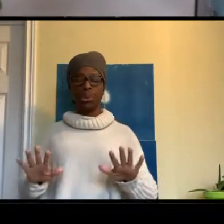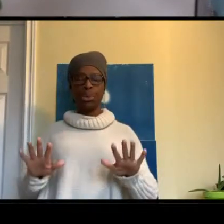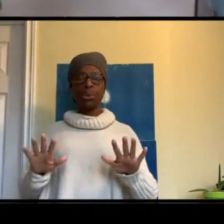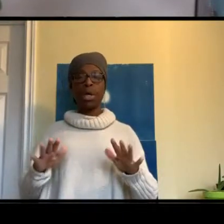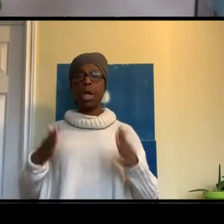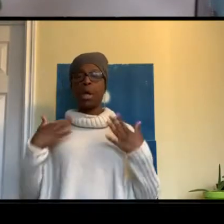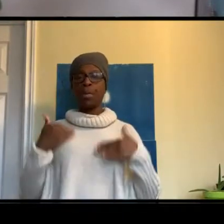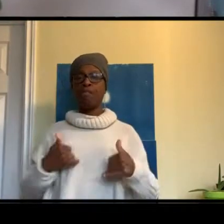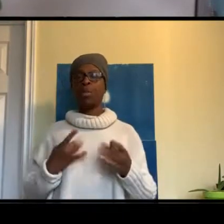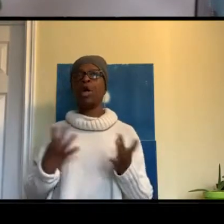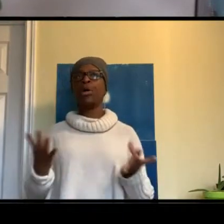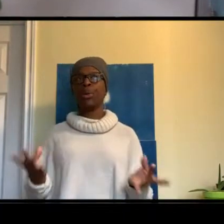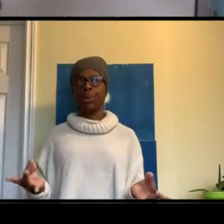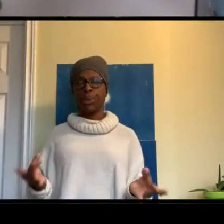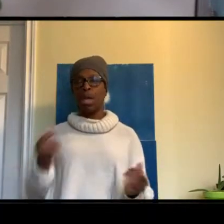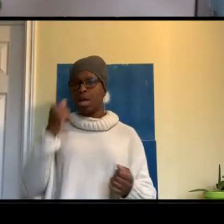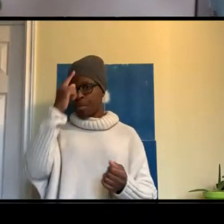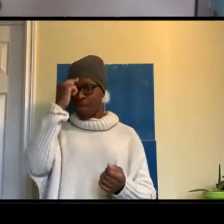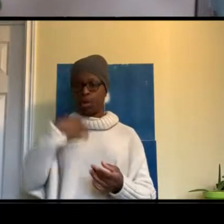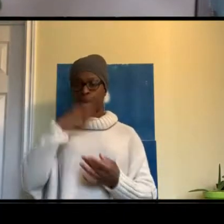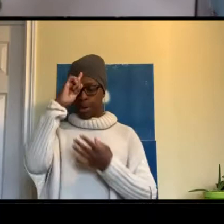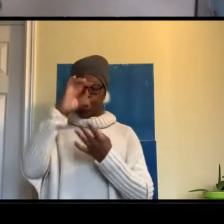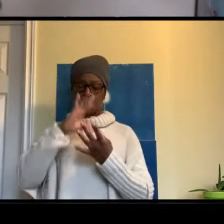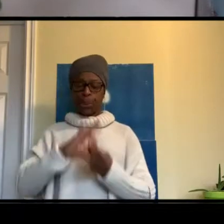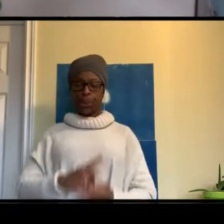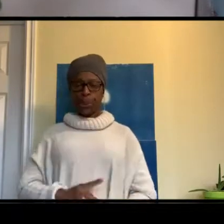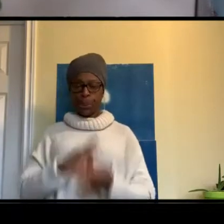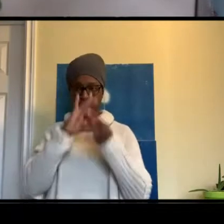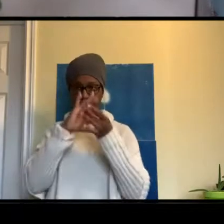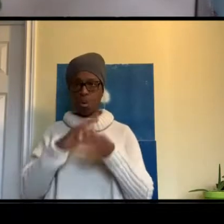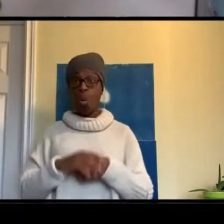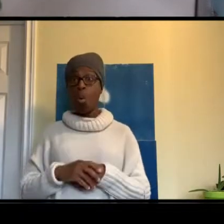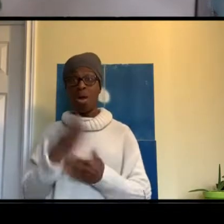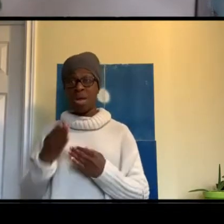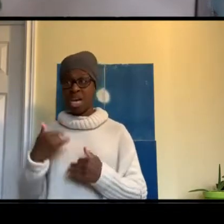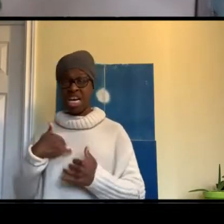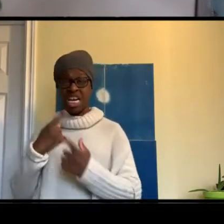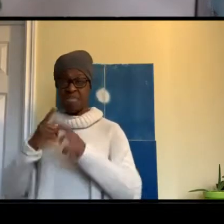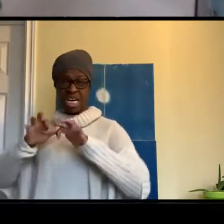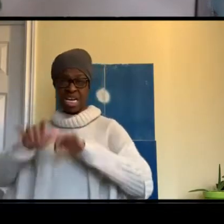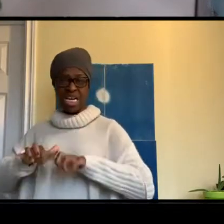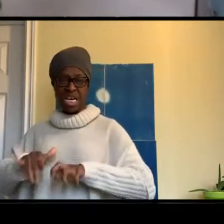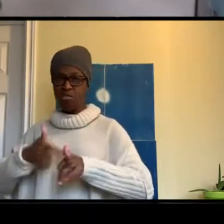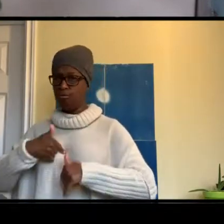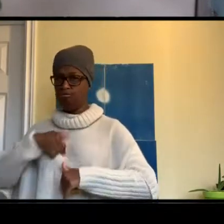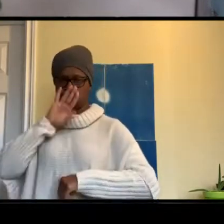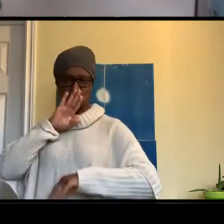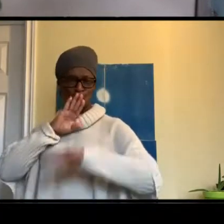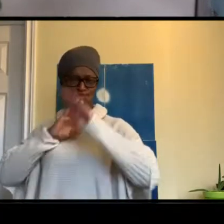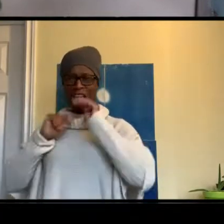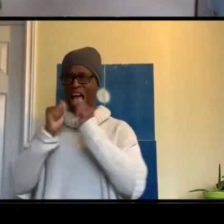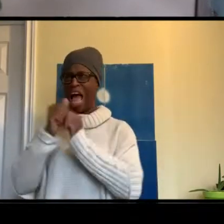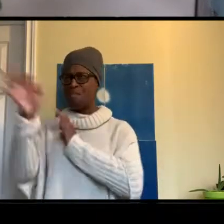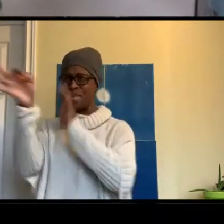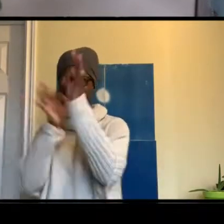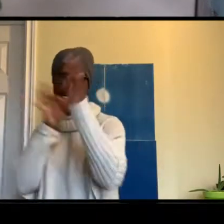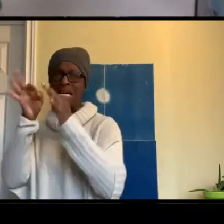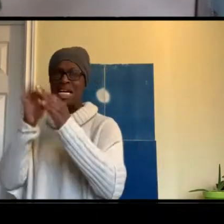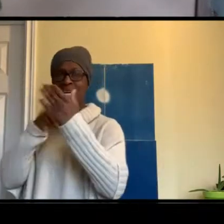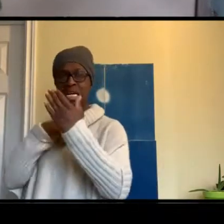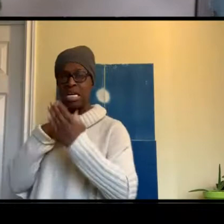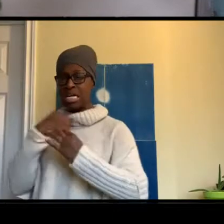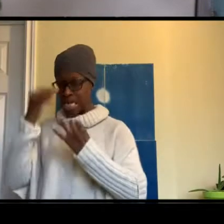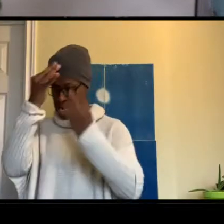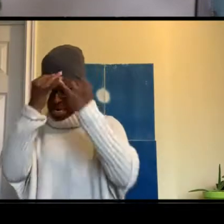even just like clarify some of the ideas. Like if you're struggling with how to phrase, a specific thing within